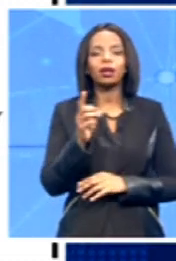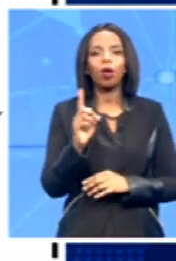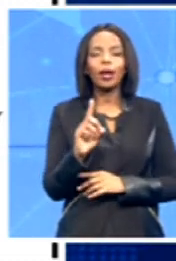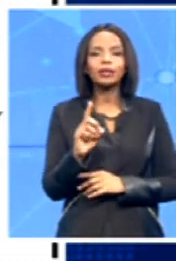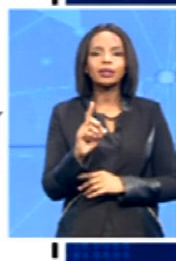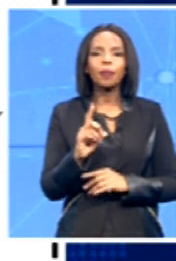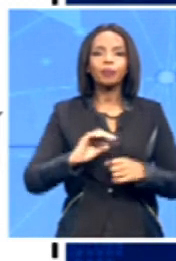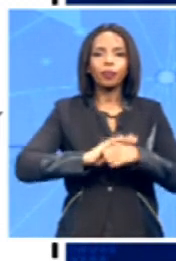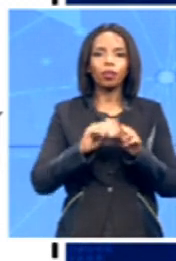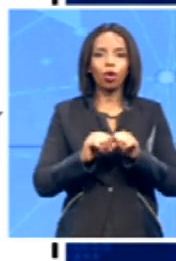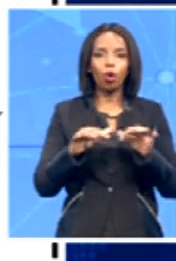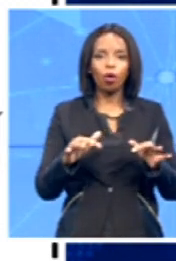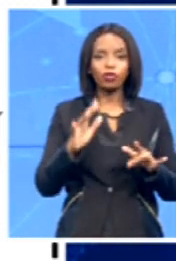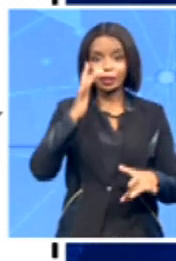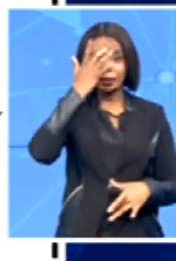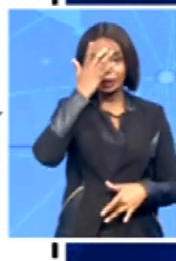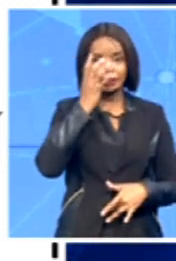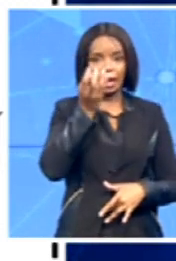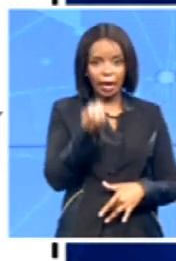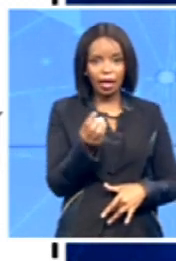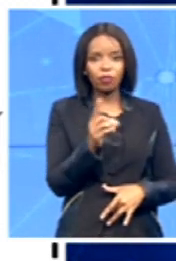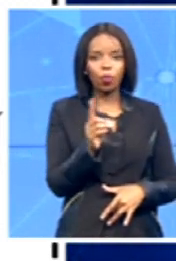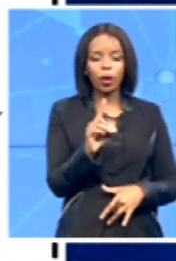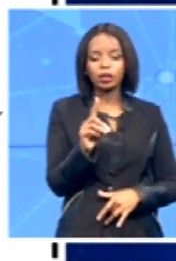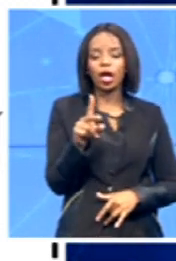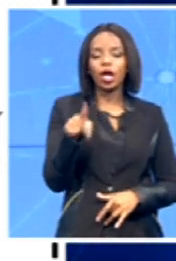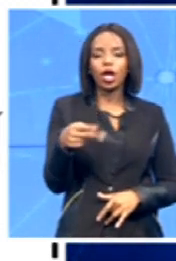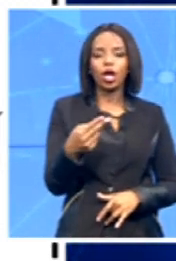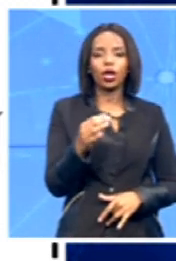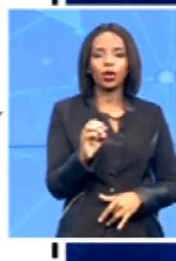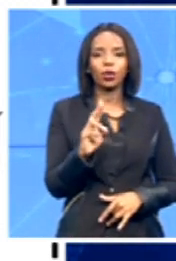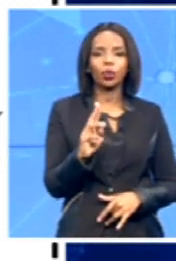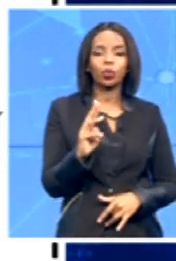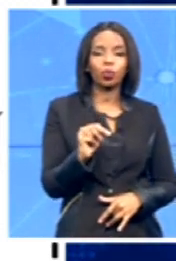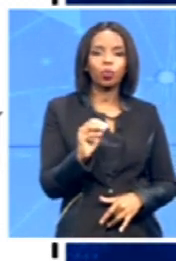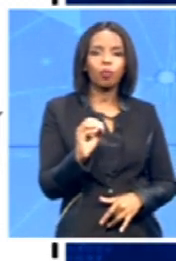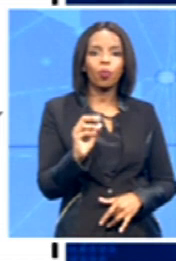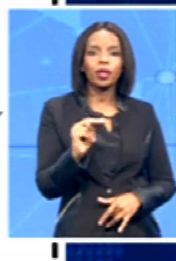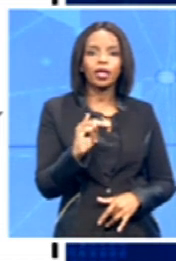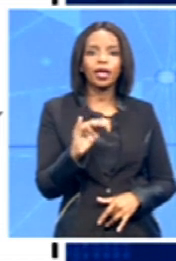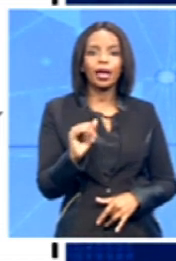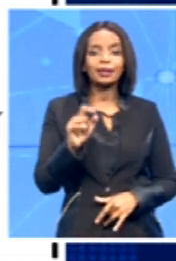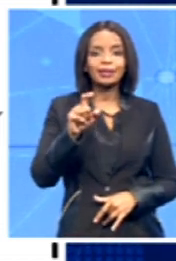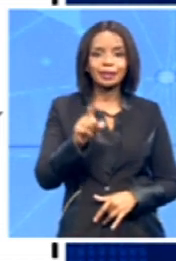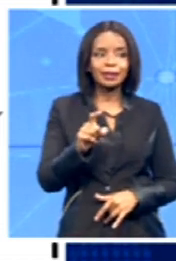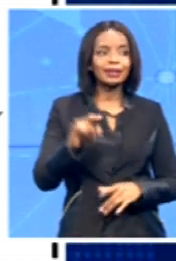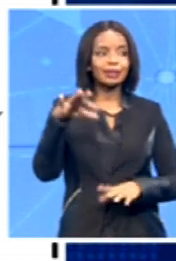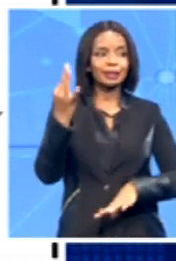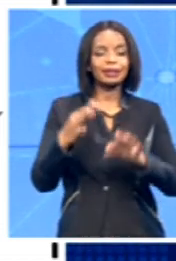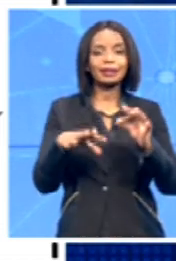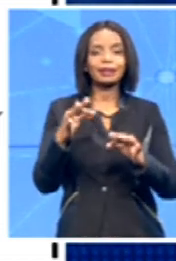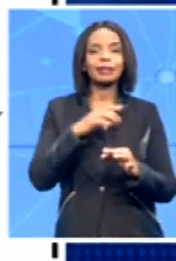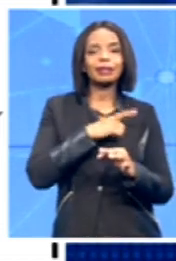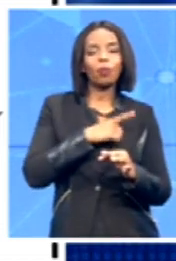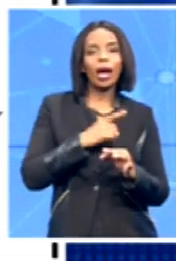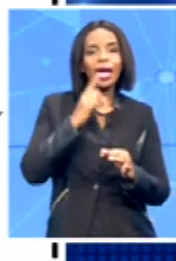pneumonia. COVID-associated disease become very evident in this analysis because there was no evidence of COVID pneumonia,